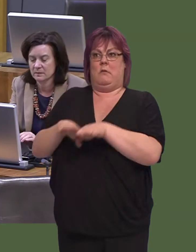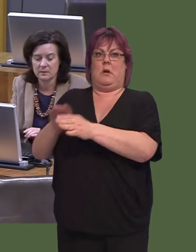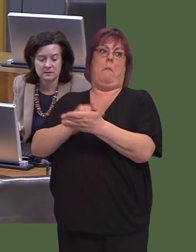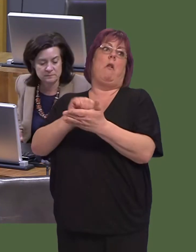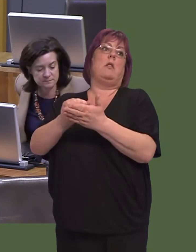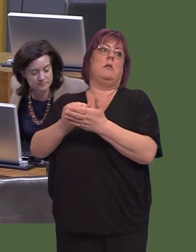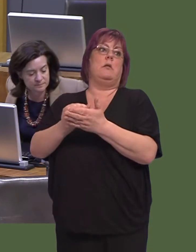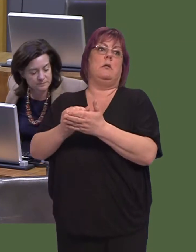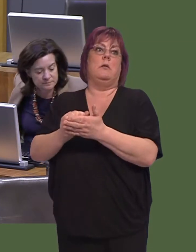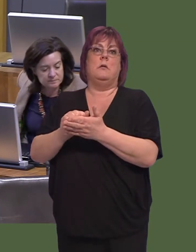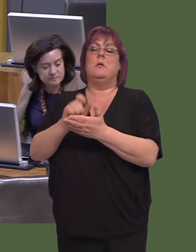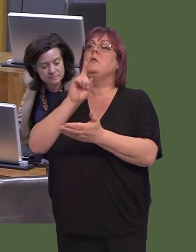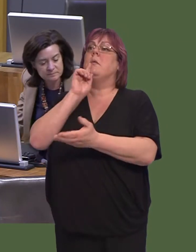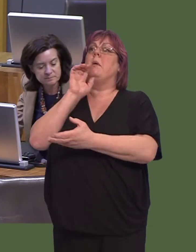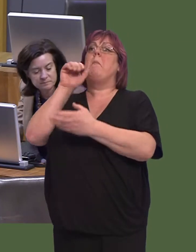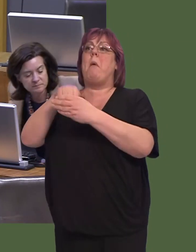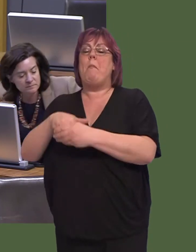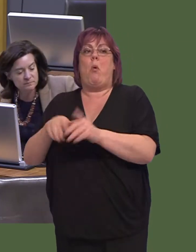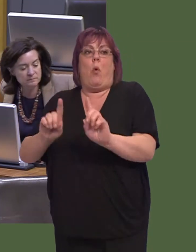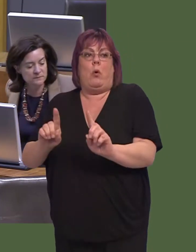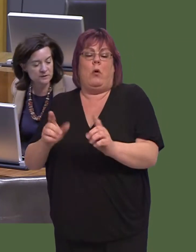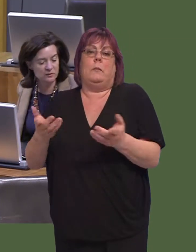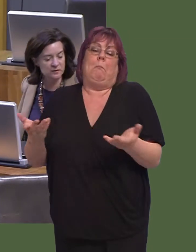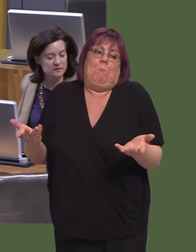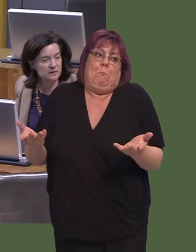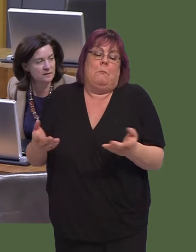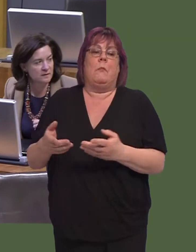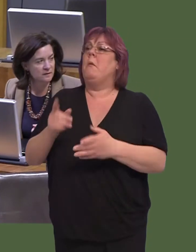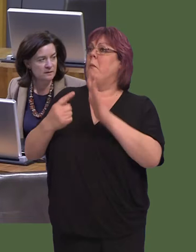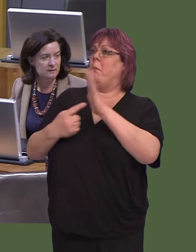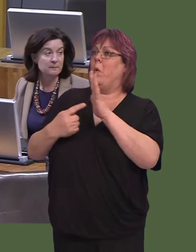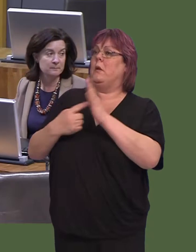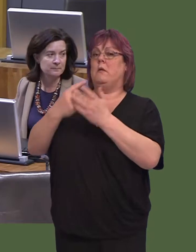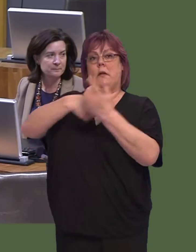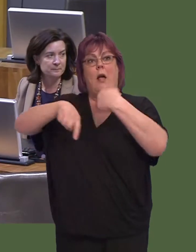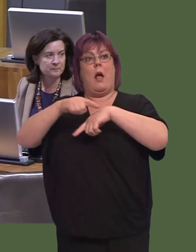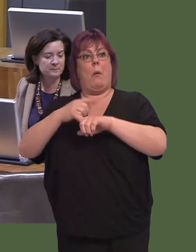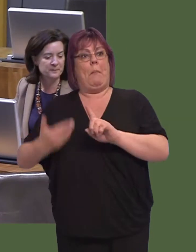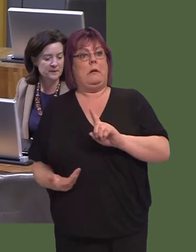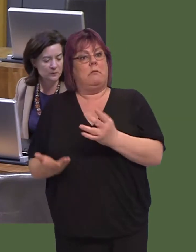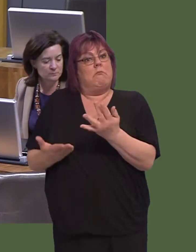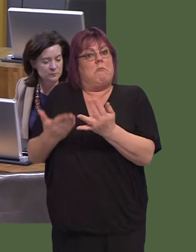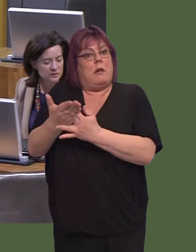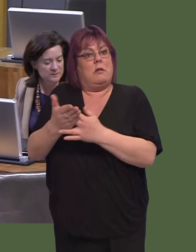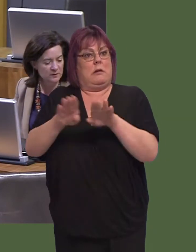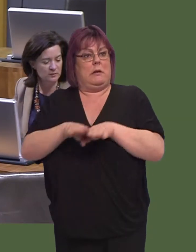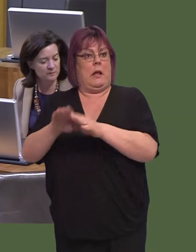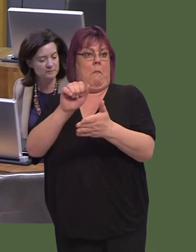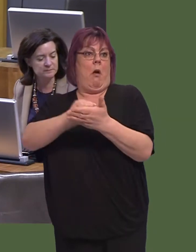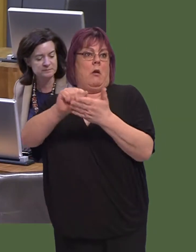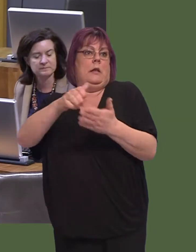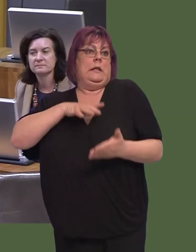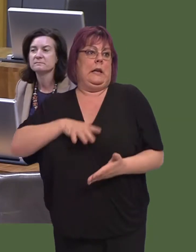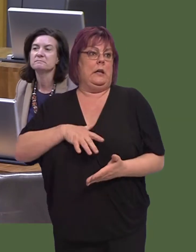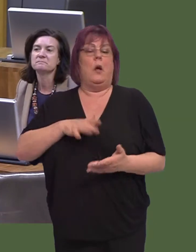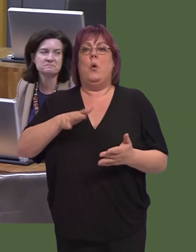market. There's a debate as whether you can be a member of the single market or not. What's important is that our businesses are able to access the single market in the same way as they do now. Surely we